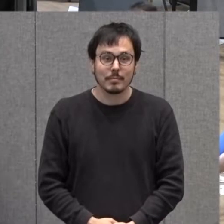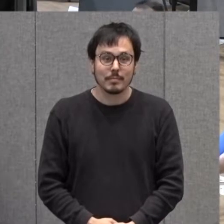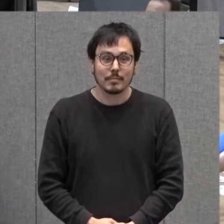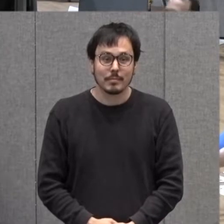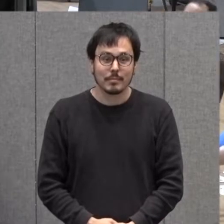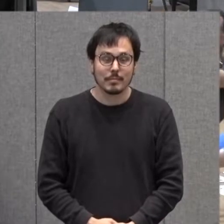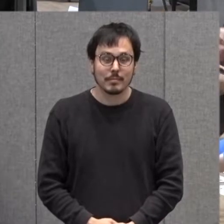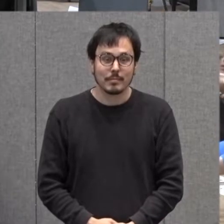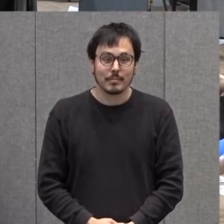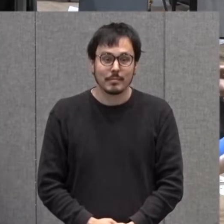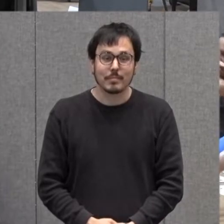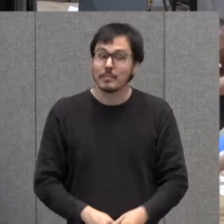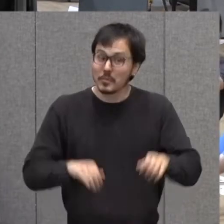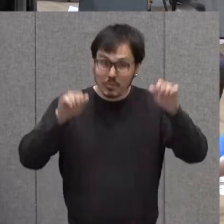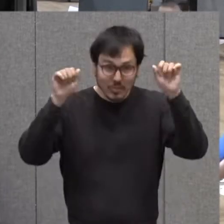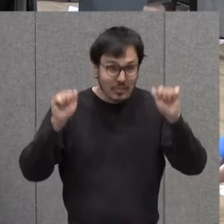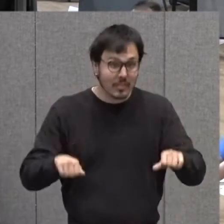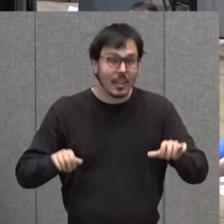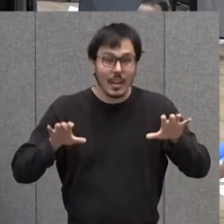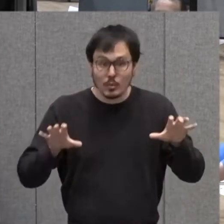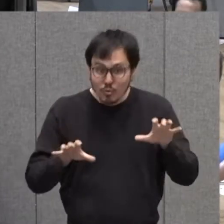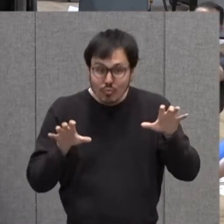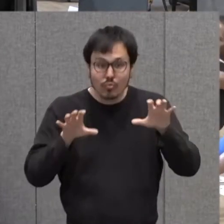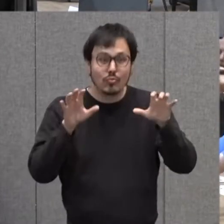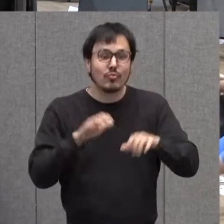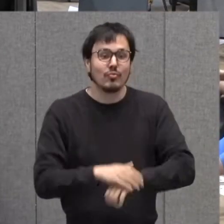Si se puede, you can do it.